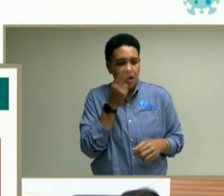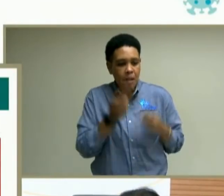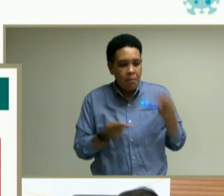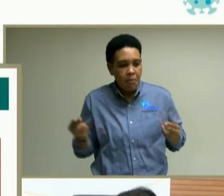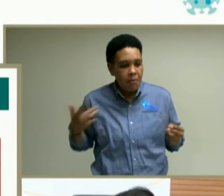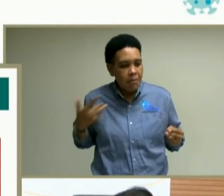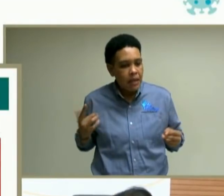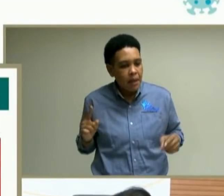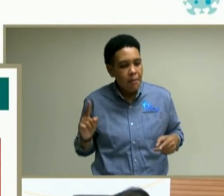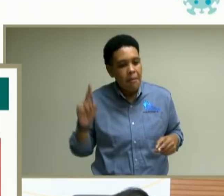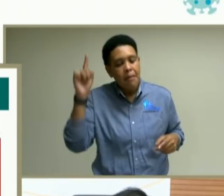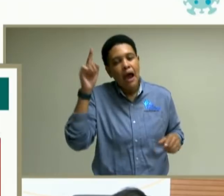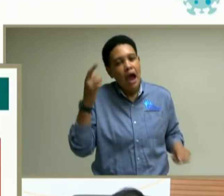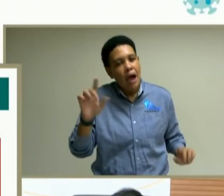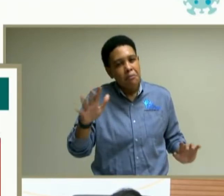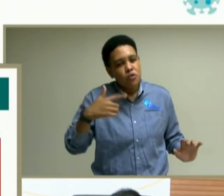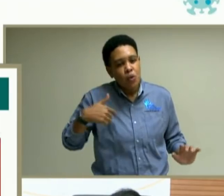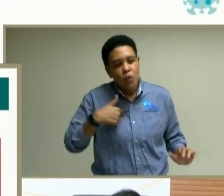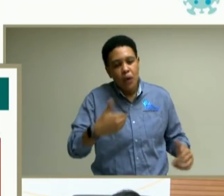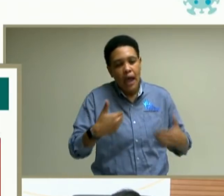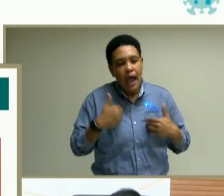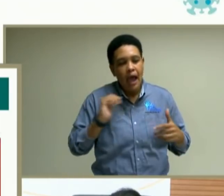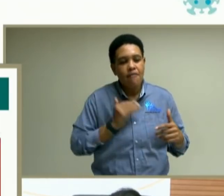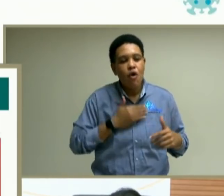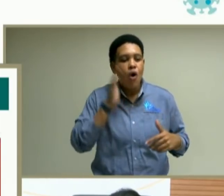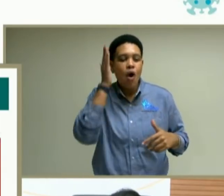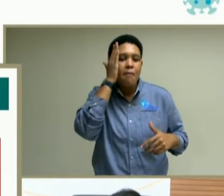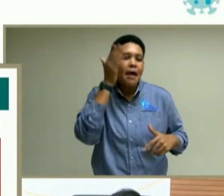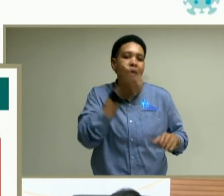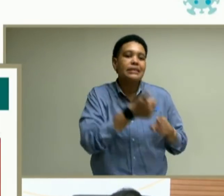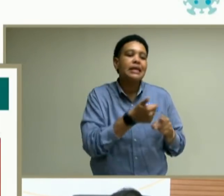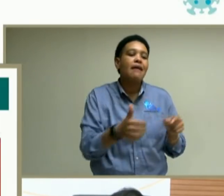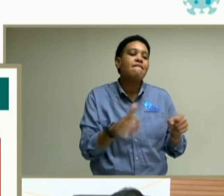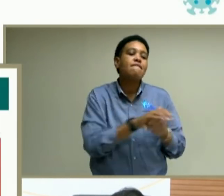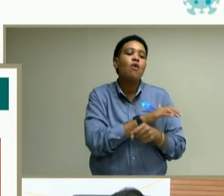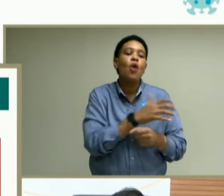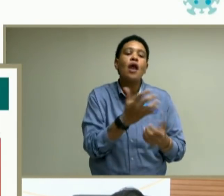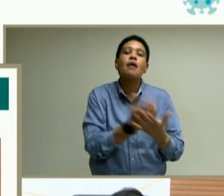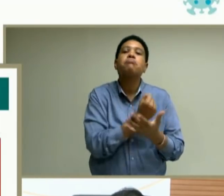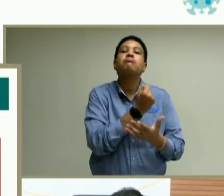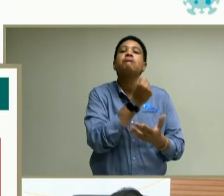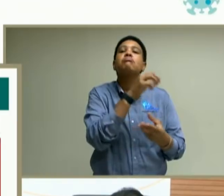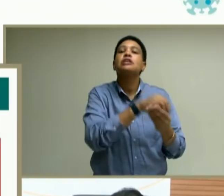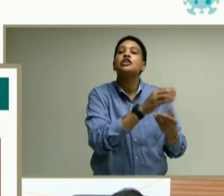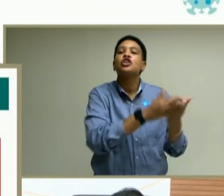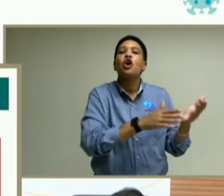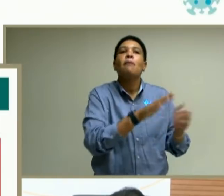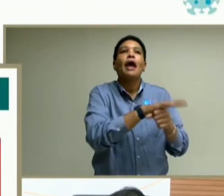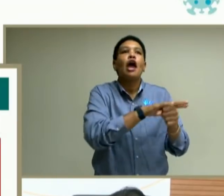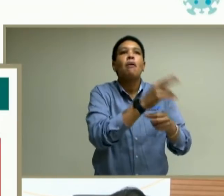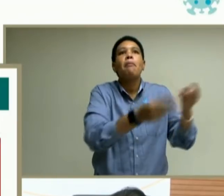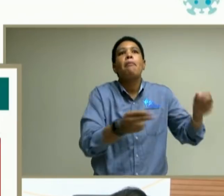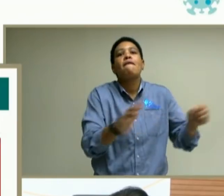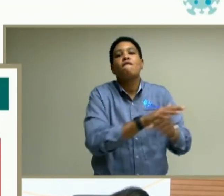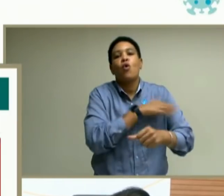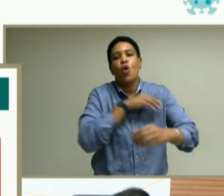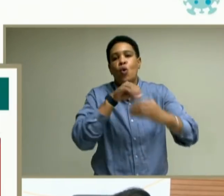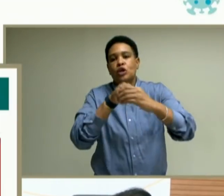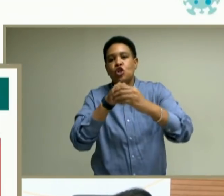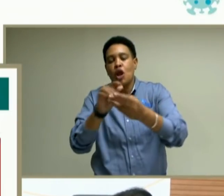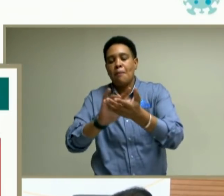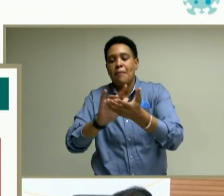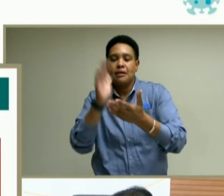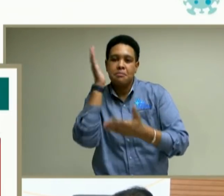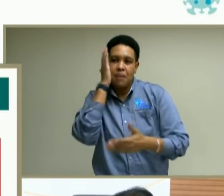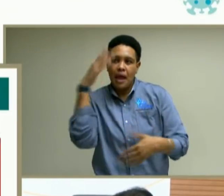go up. And so we are having our beds being fully occupied in some areas, or internal medicine beds, or